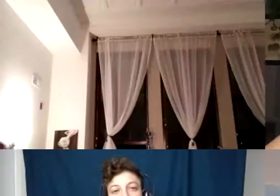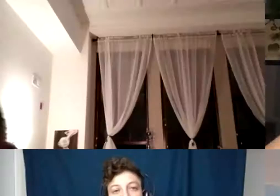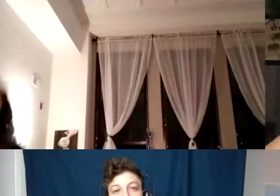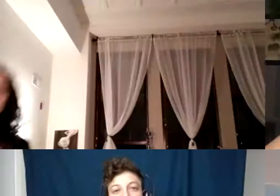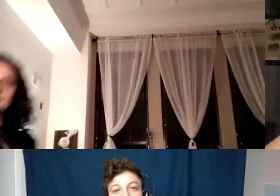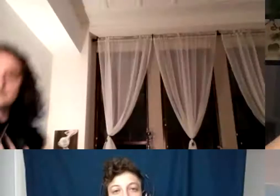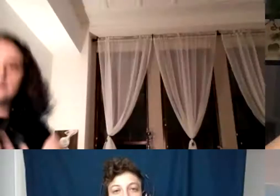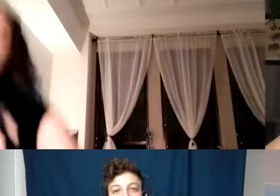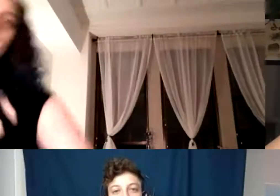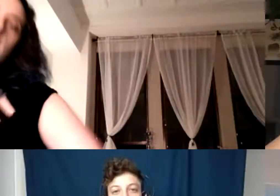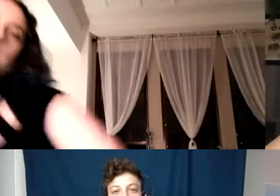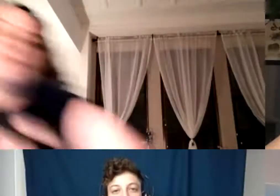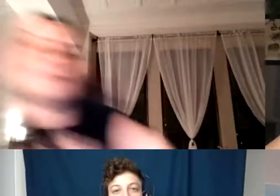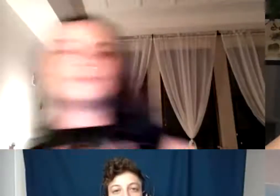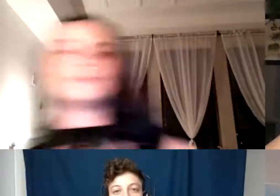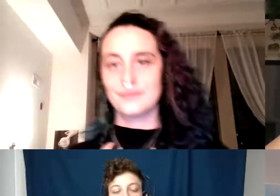forward on this.